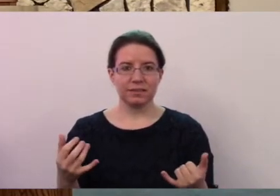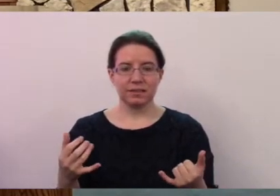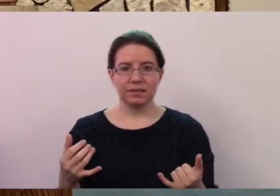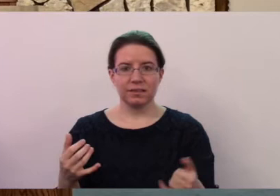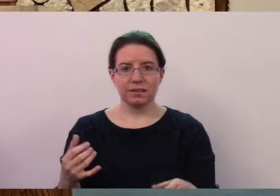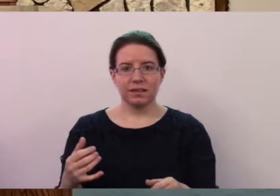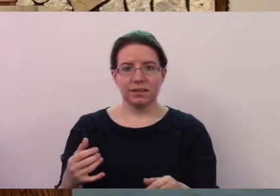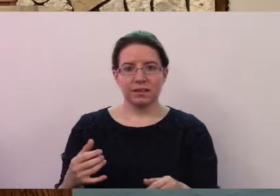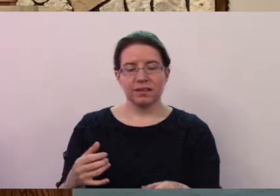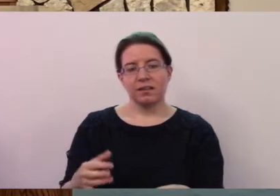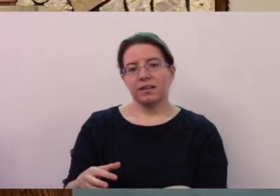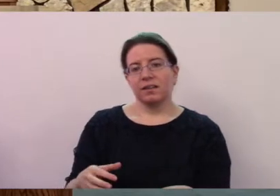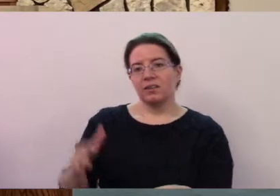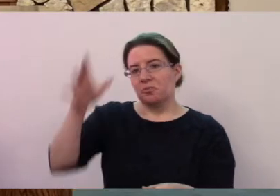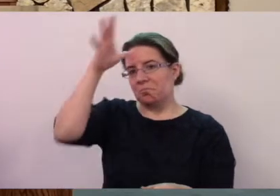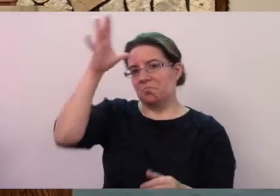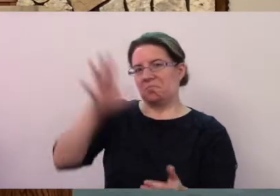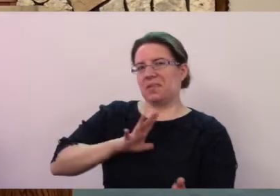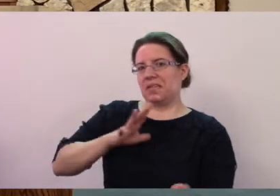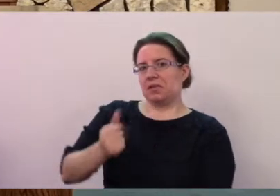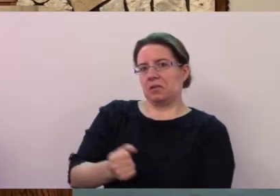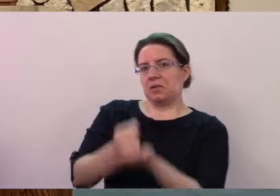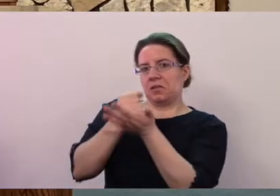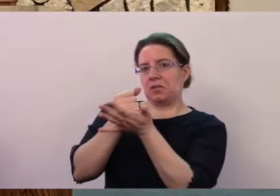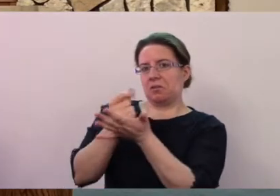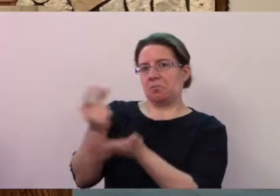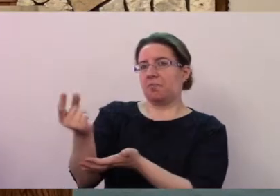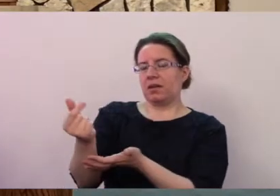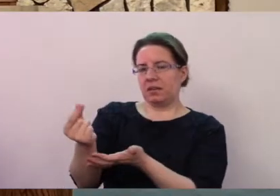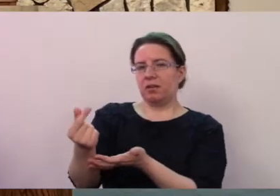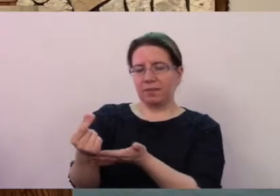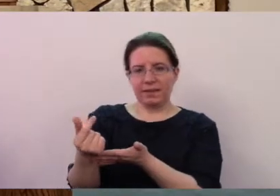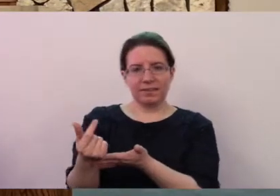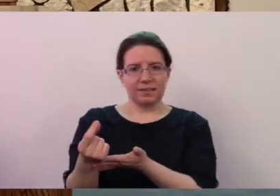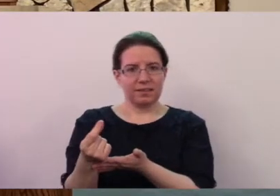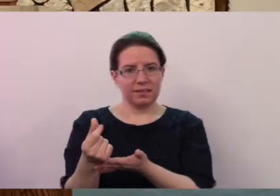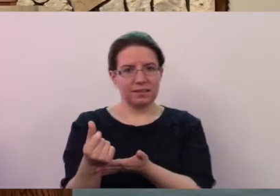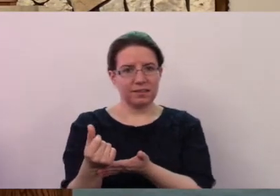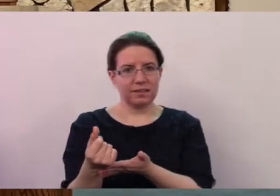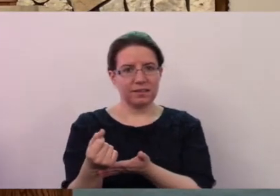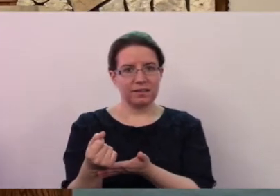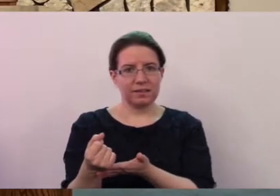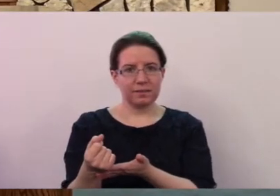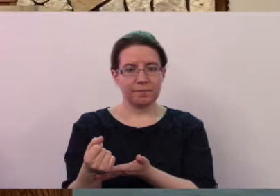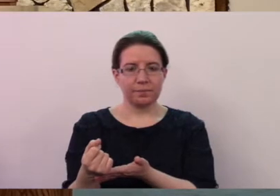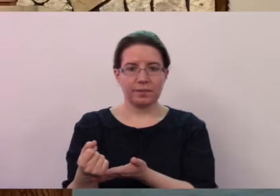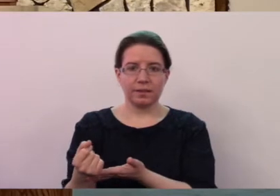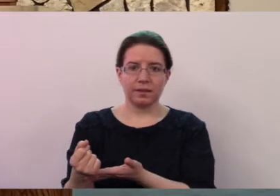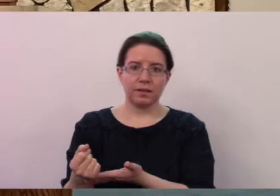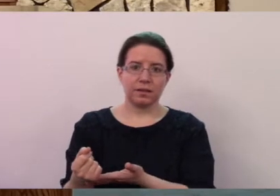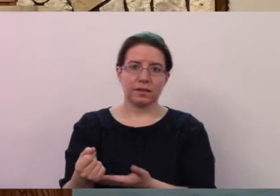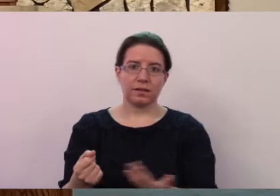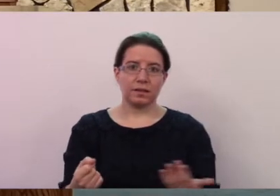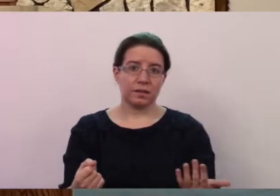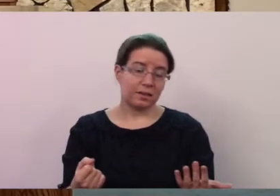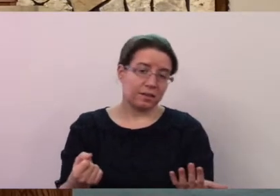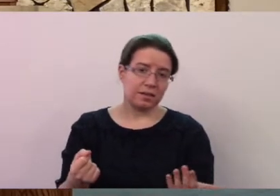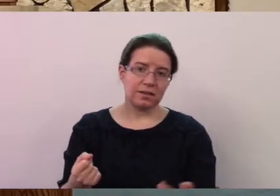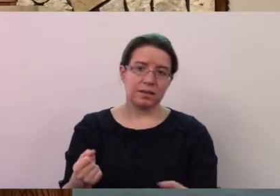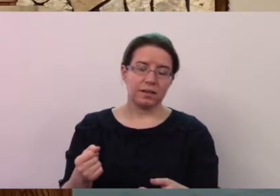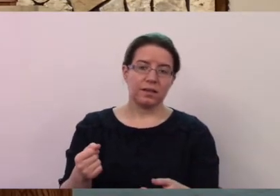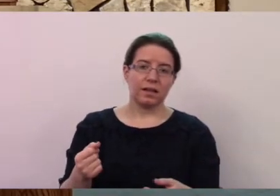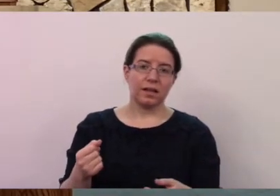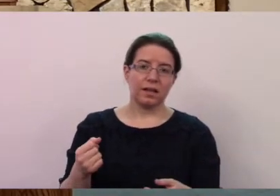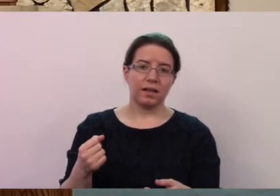Well, mankind can do it somewhat, you know. We've heard and seen how distilleries went from making liquor to hand